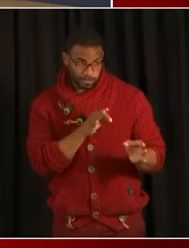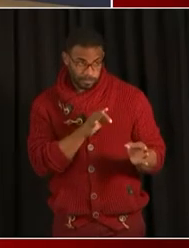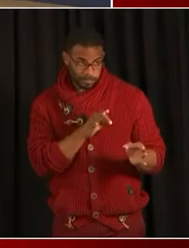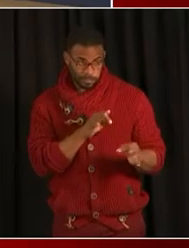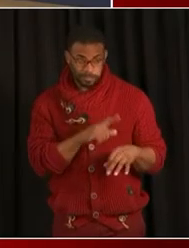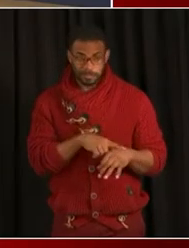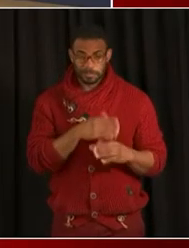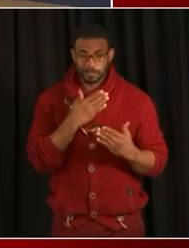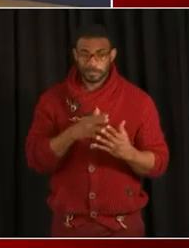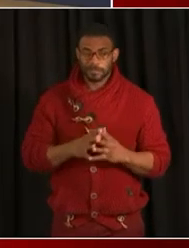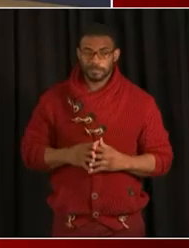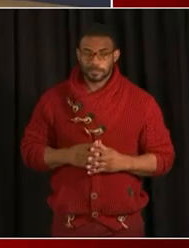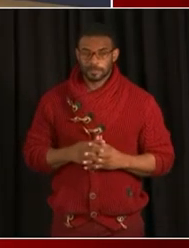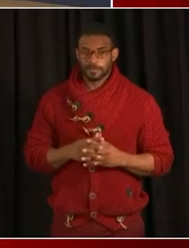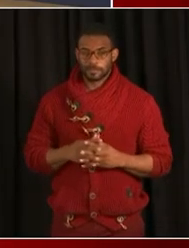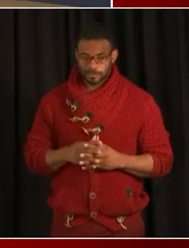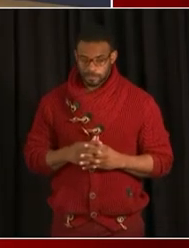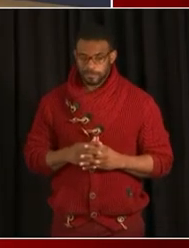Perfect, perfect Spanish.